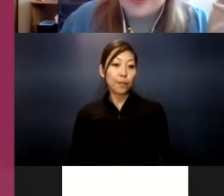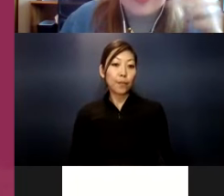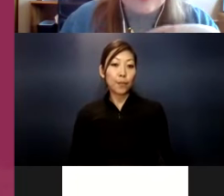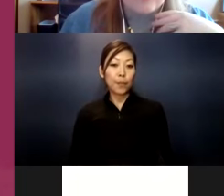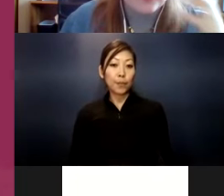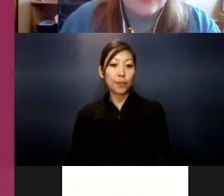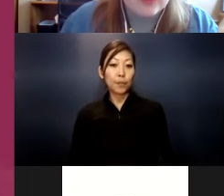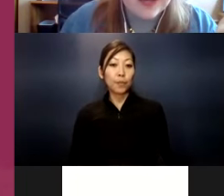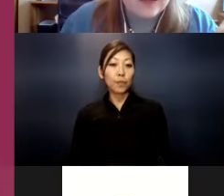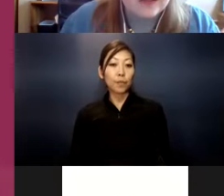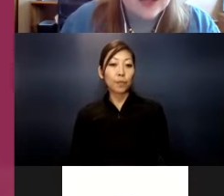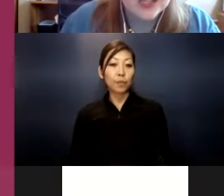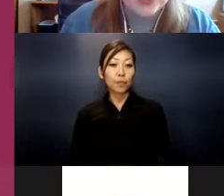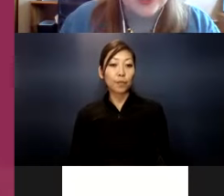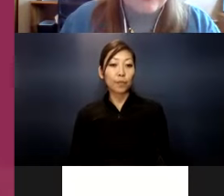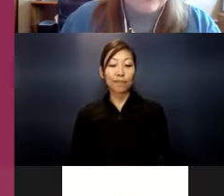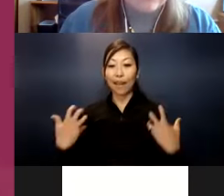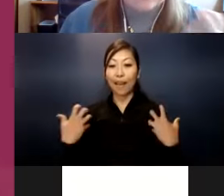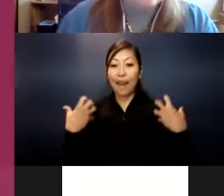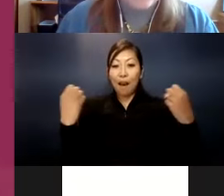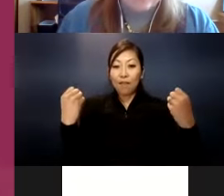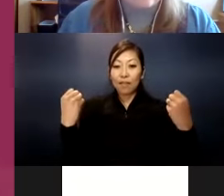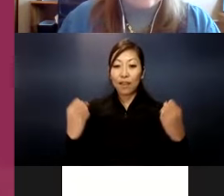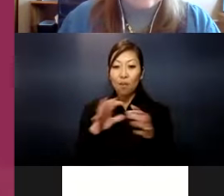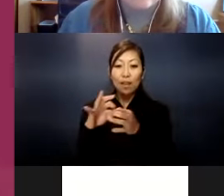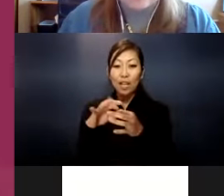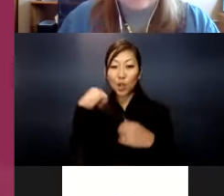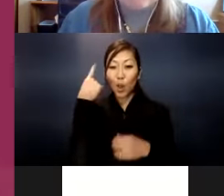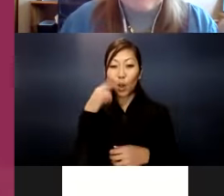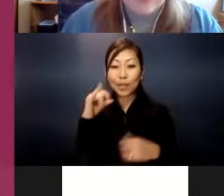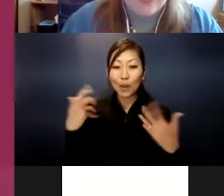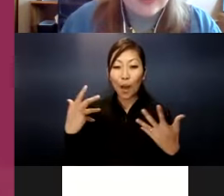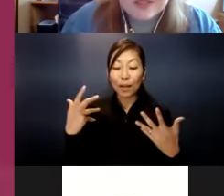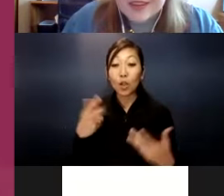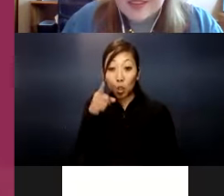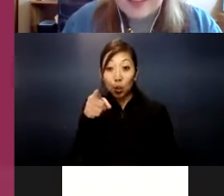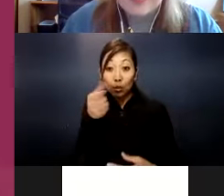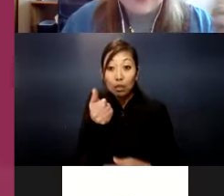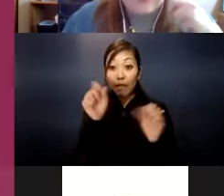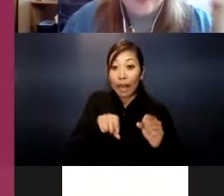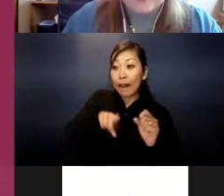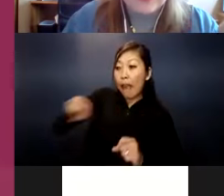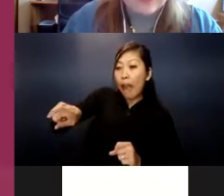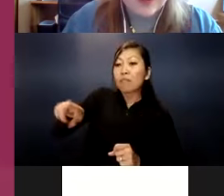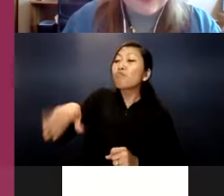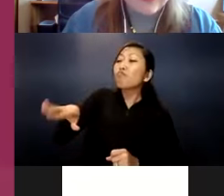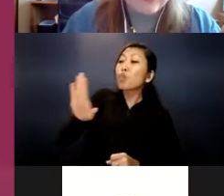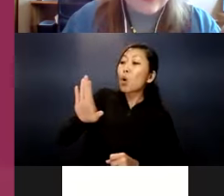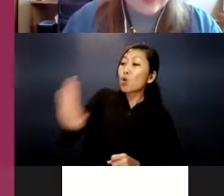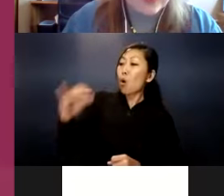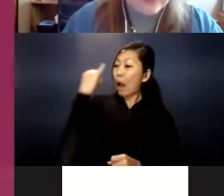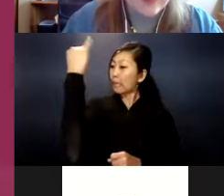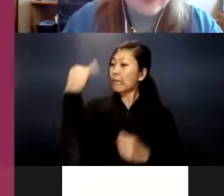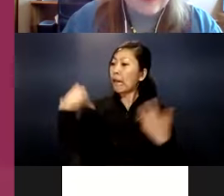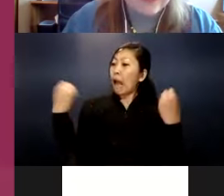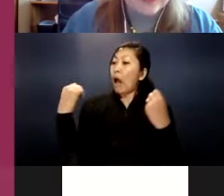the first one is, what goes into a healthy relationship? You can ask. I mean, all of these topics